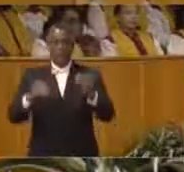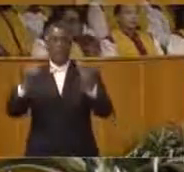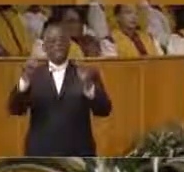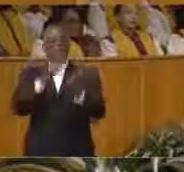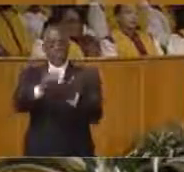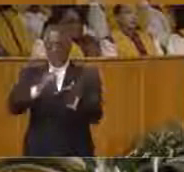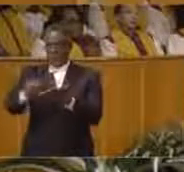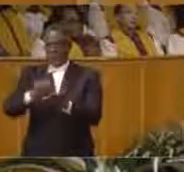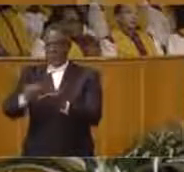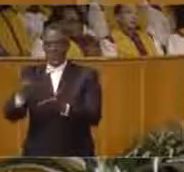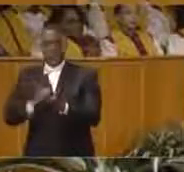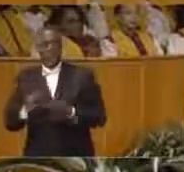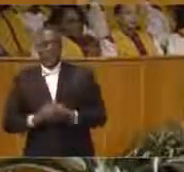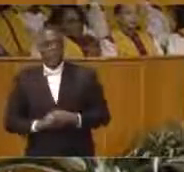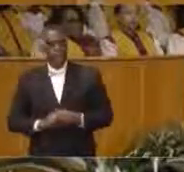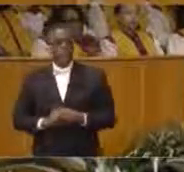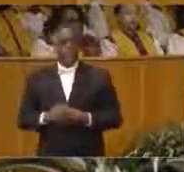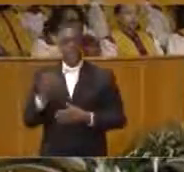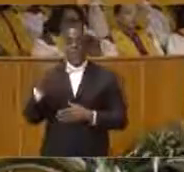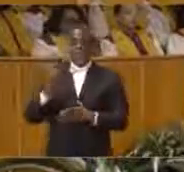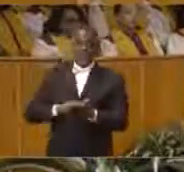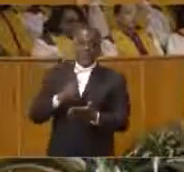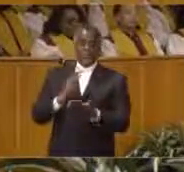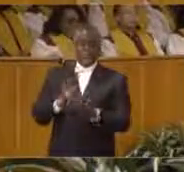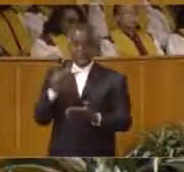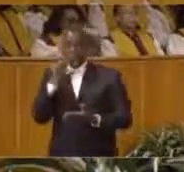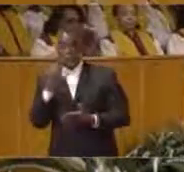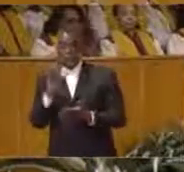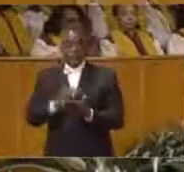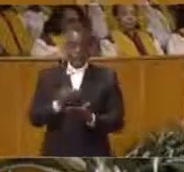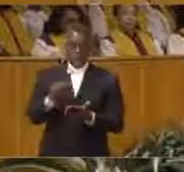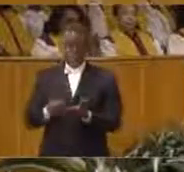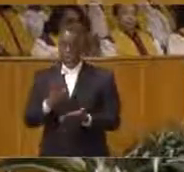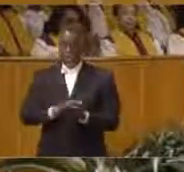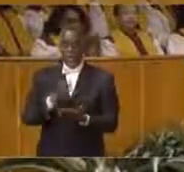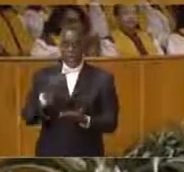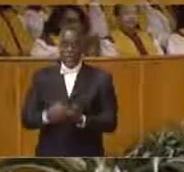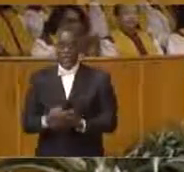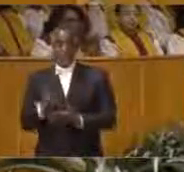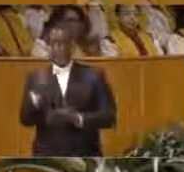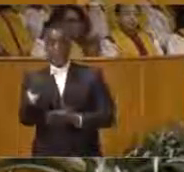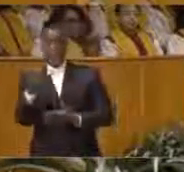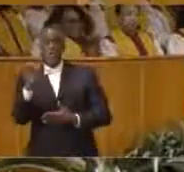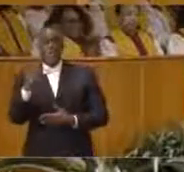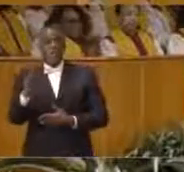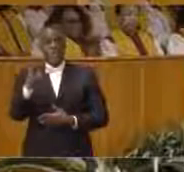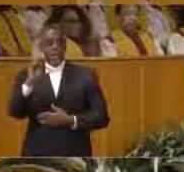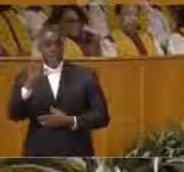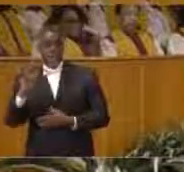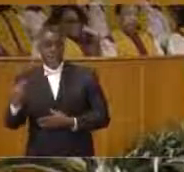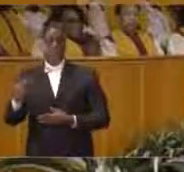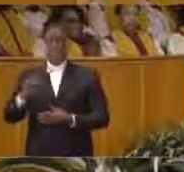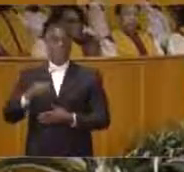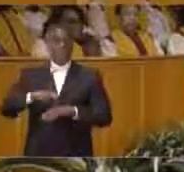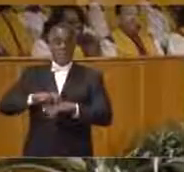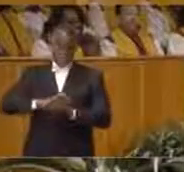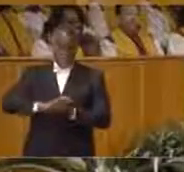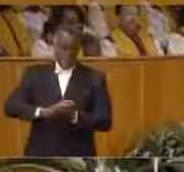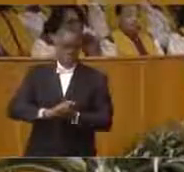every week. Fried chicken, green beans, mashed